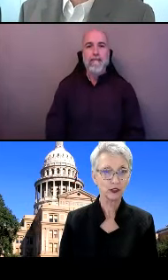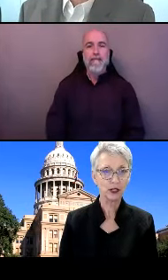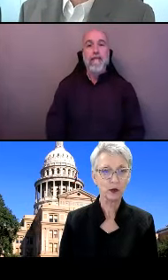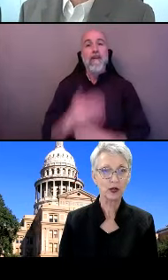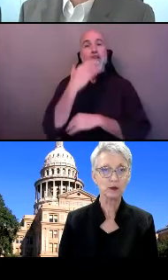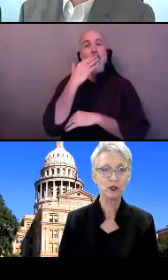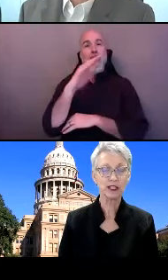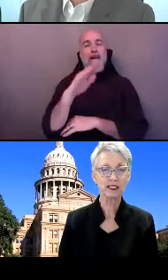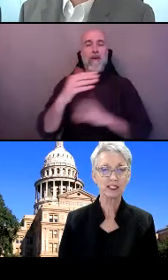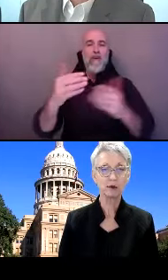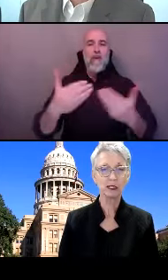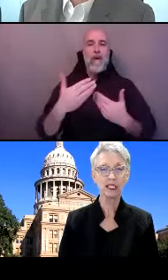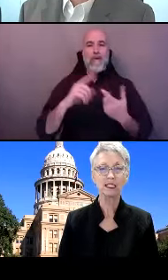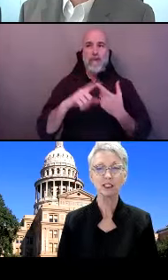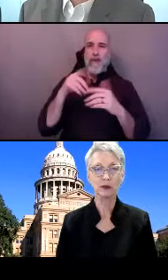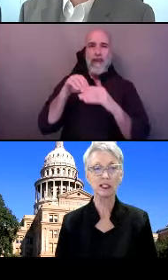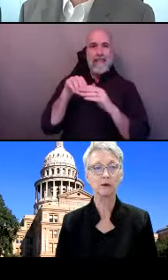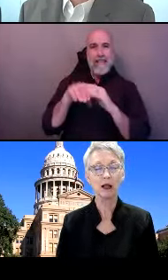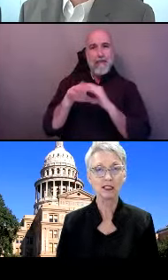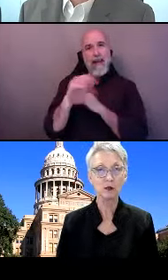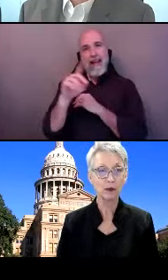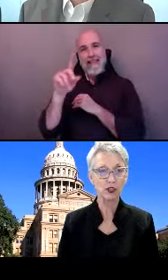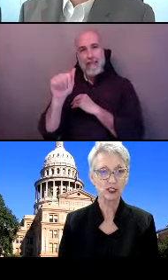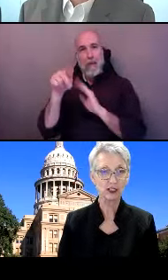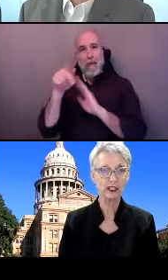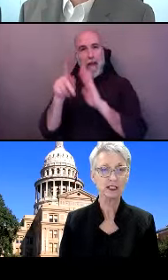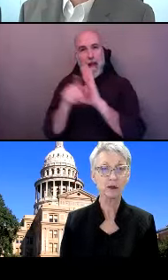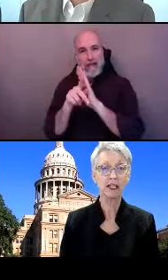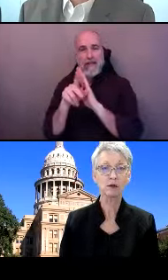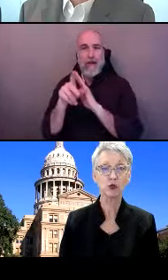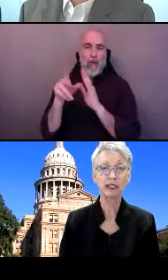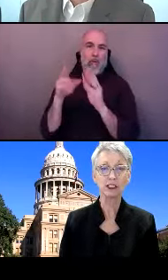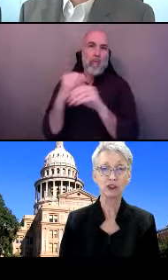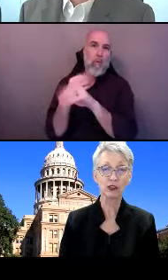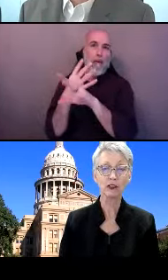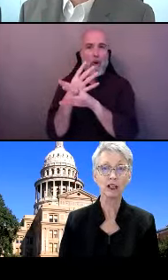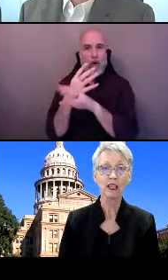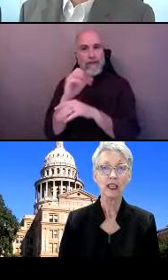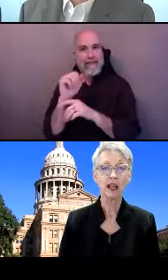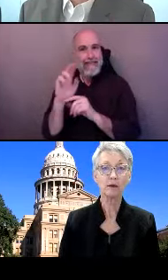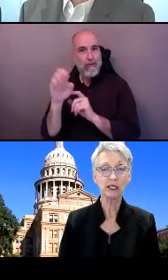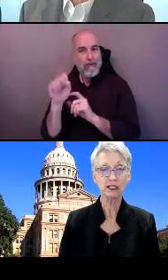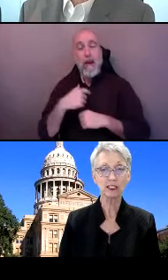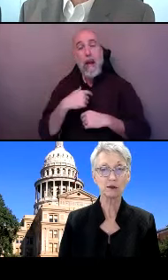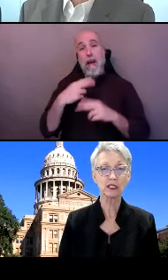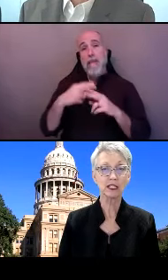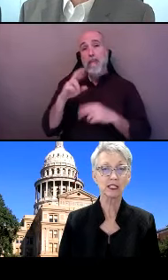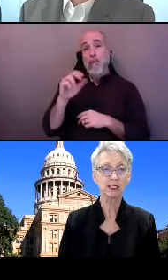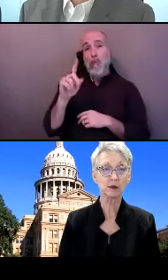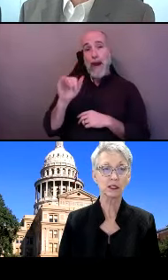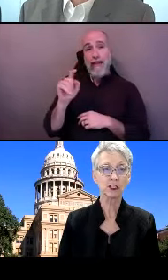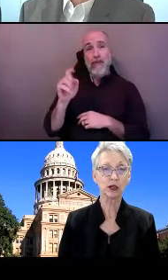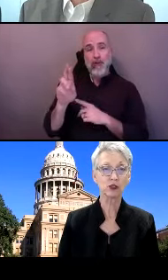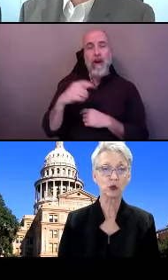Good afternoon and welcome to the Accessibility and Disability Policy Webinar Series. My name is Randy Turner and I'm the